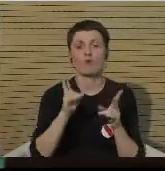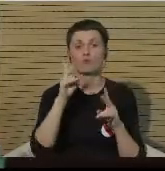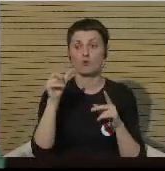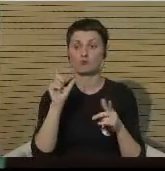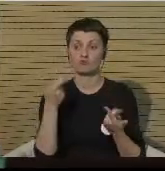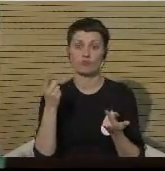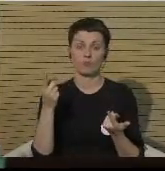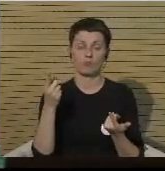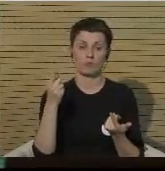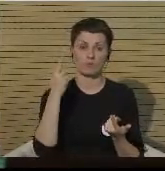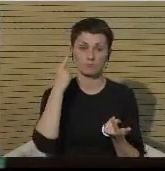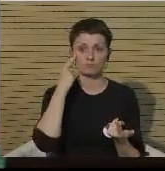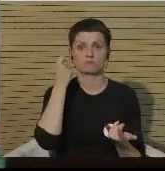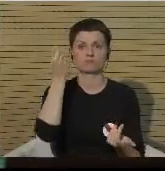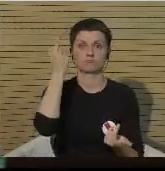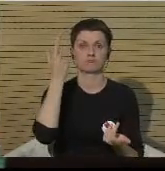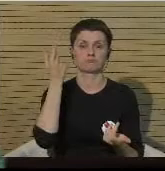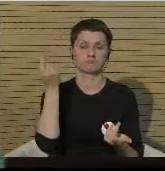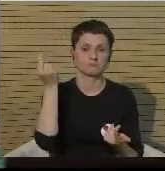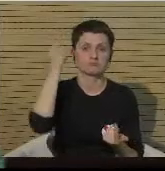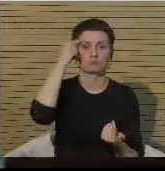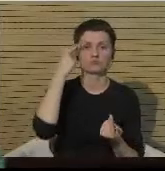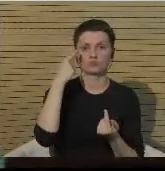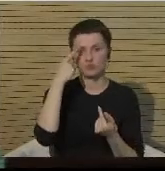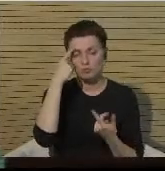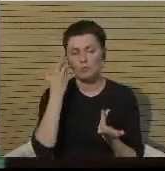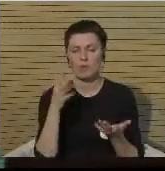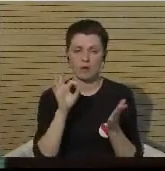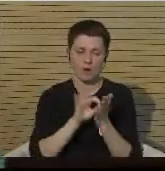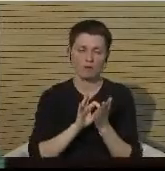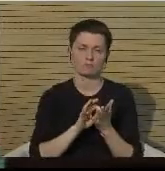follow. It's just like an idea that he threw,